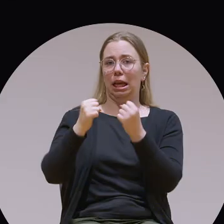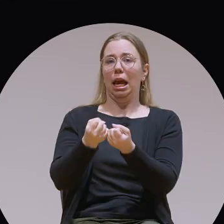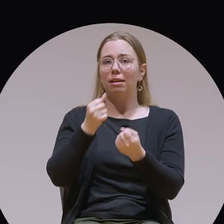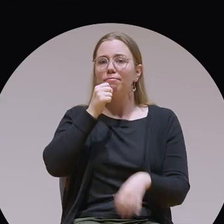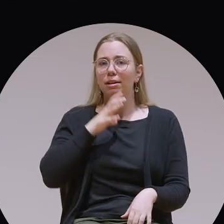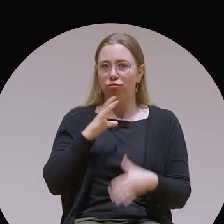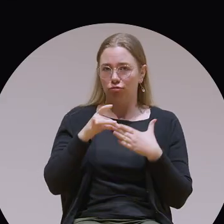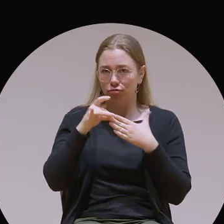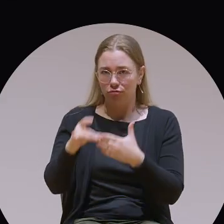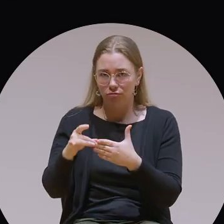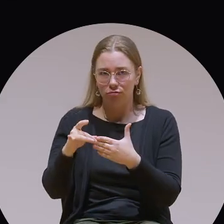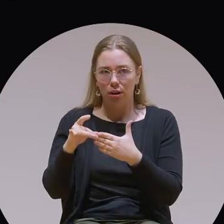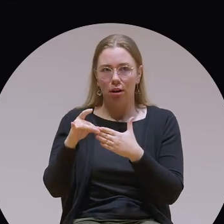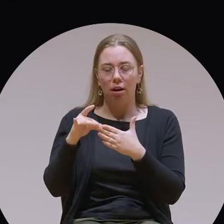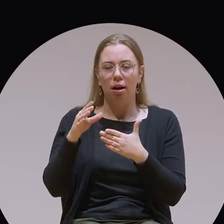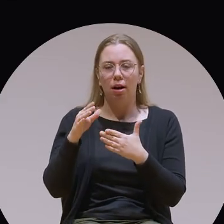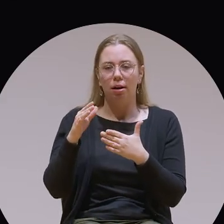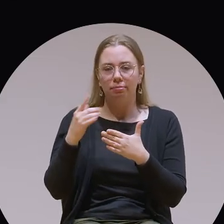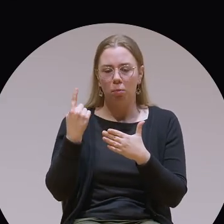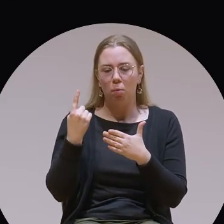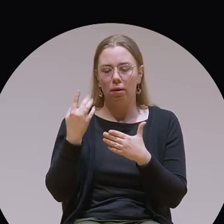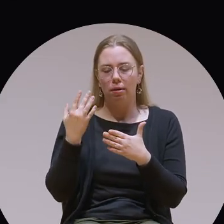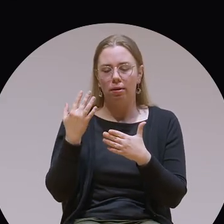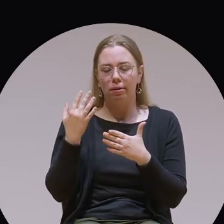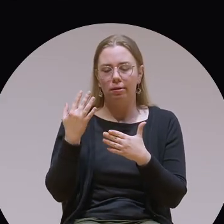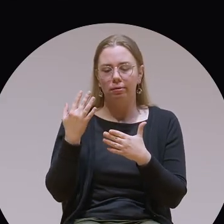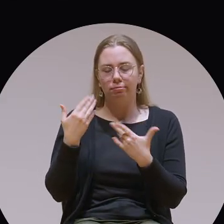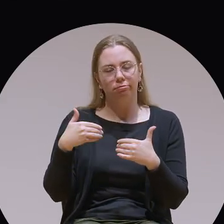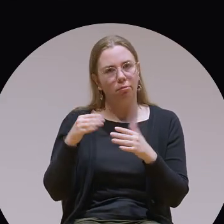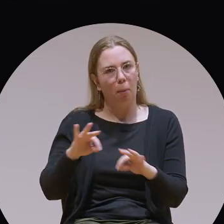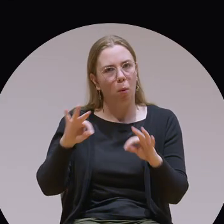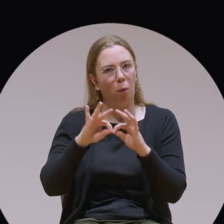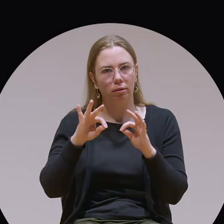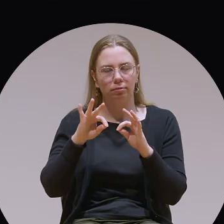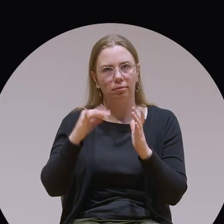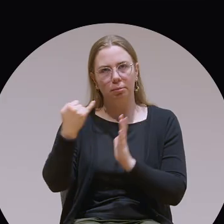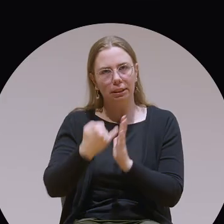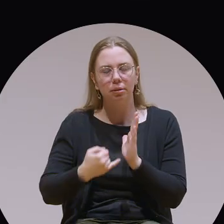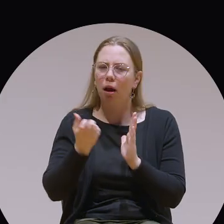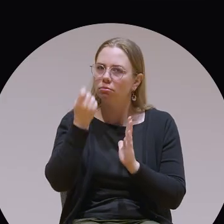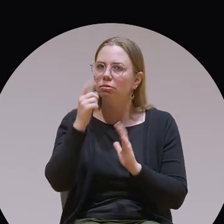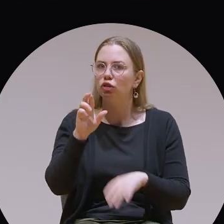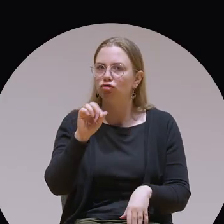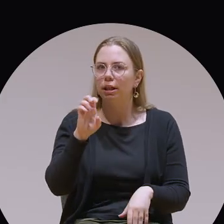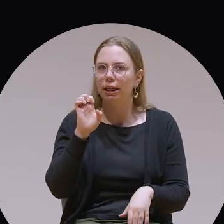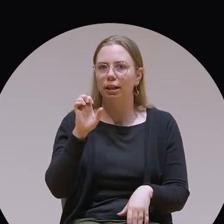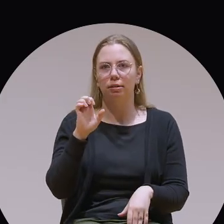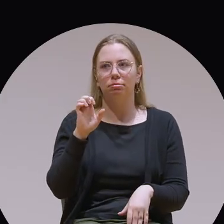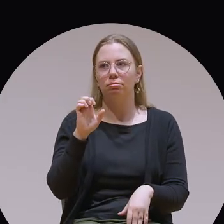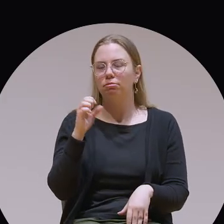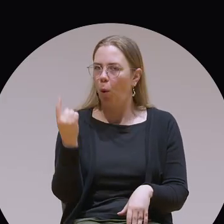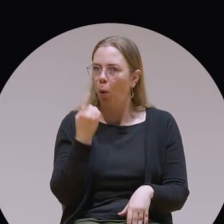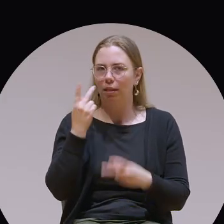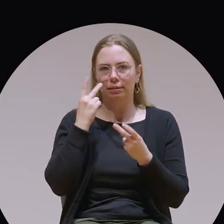wonderful and important piece. And they're very rare outside of Mexico.